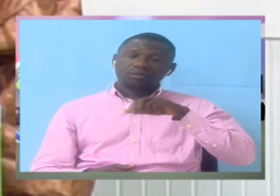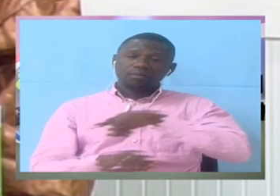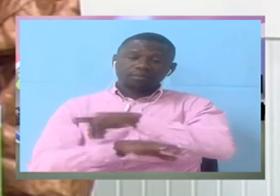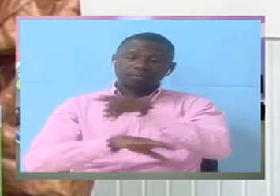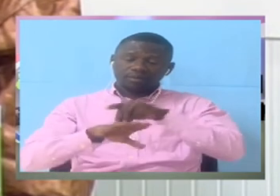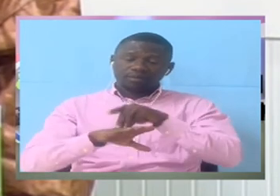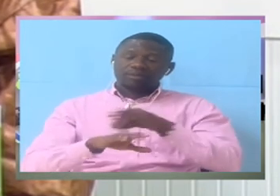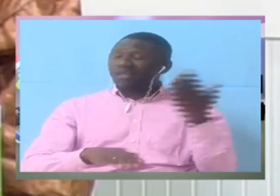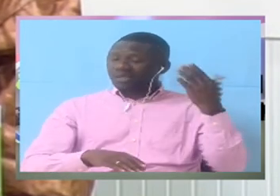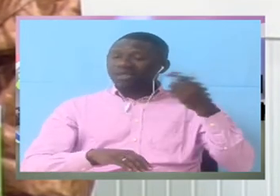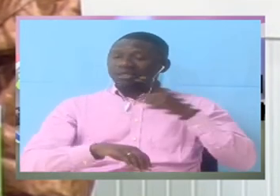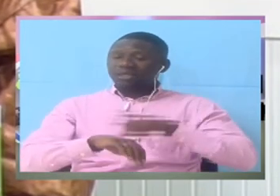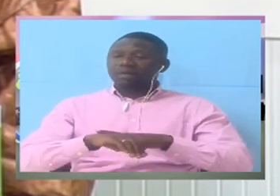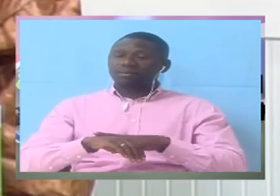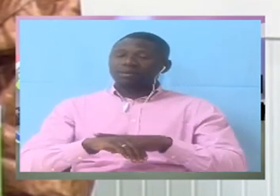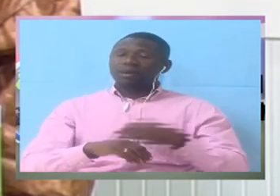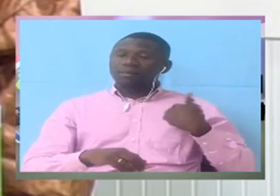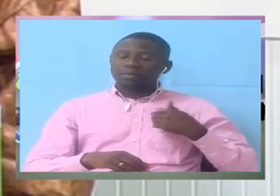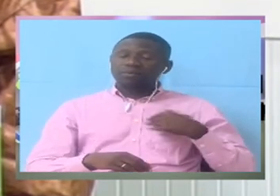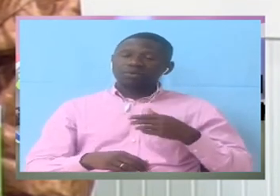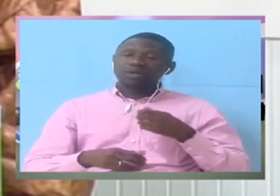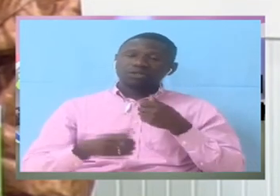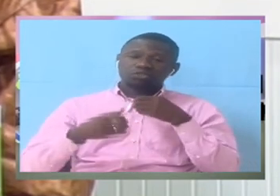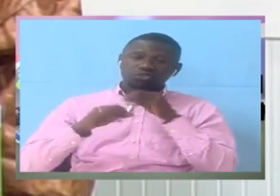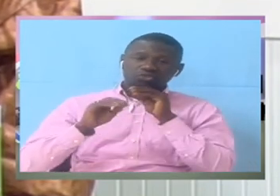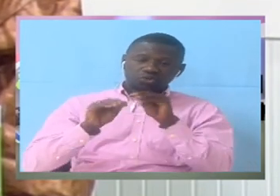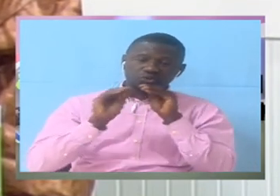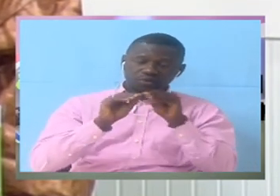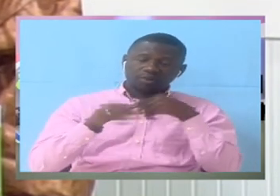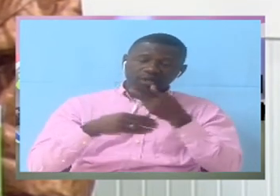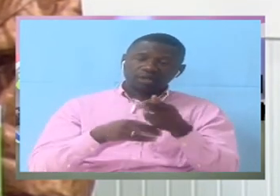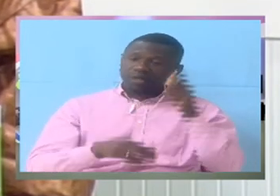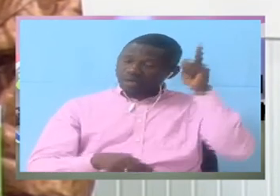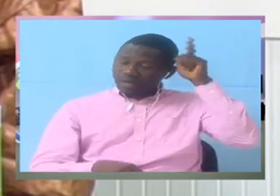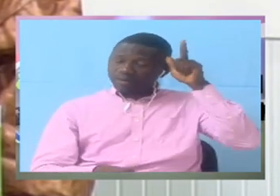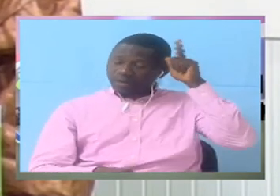Because people were taught by Liberians.